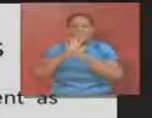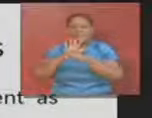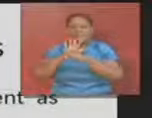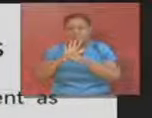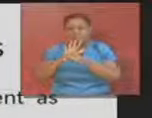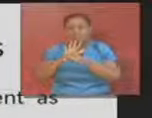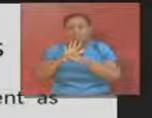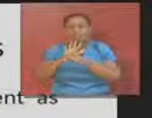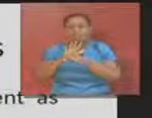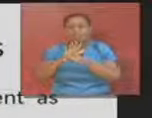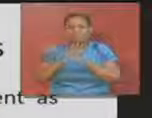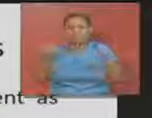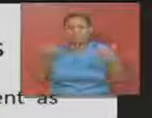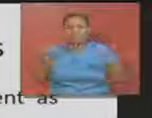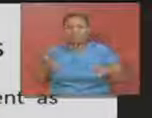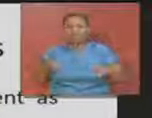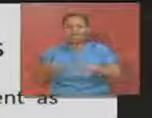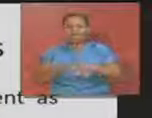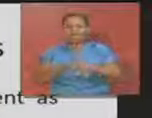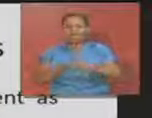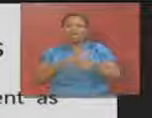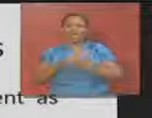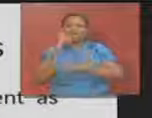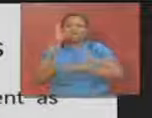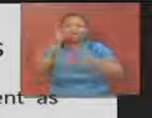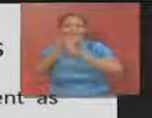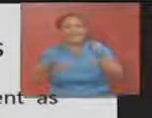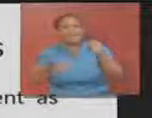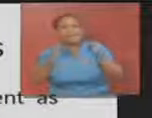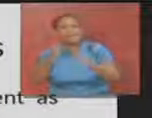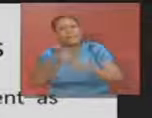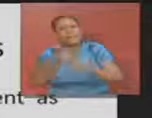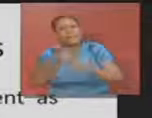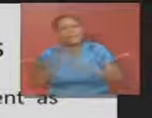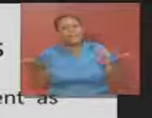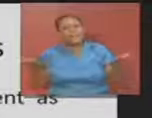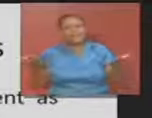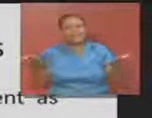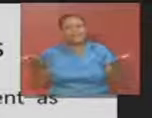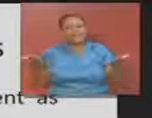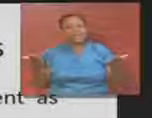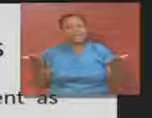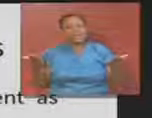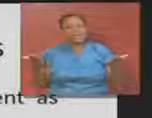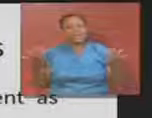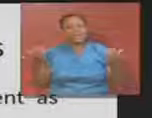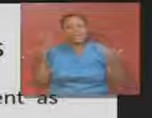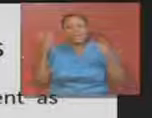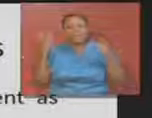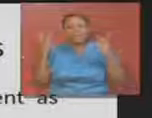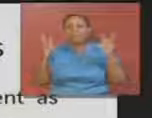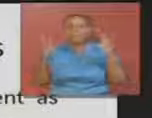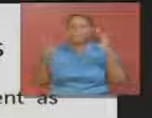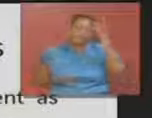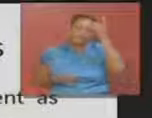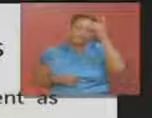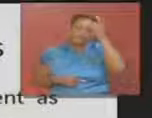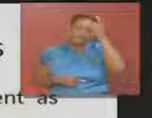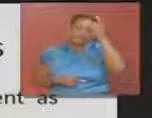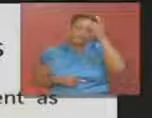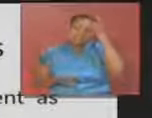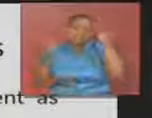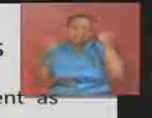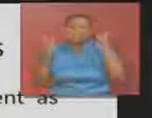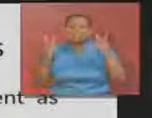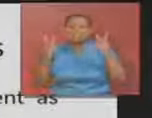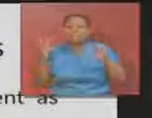pandemic, that a lot of diseases, worsening health statuses, heart attacks, strokes, may have